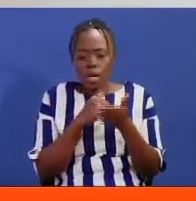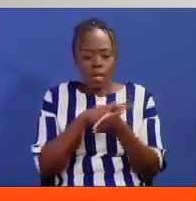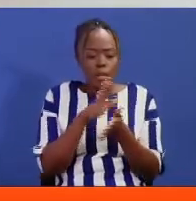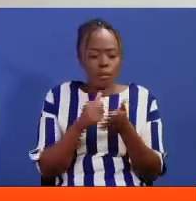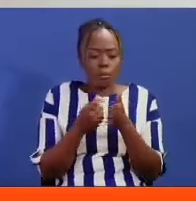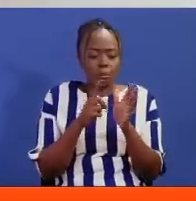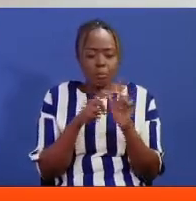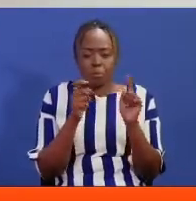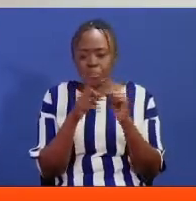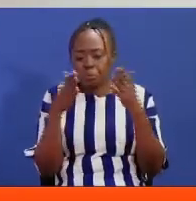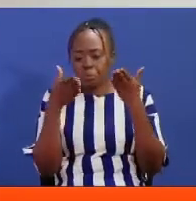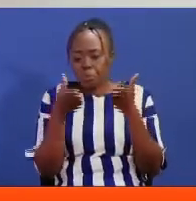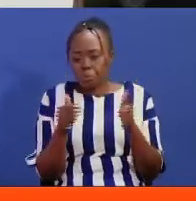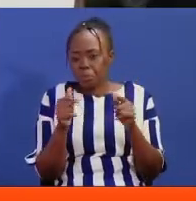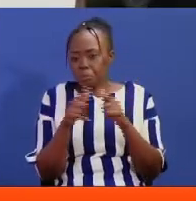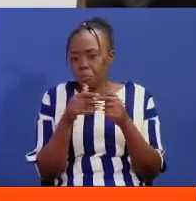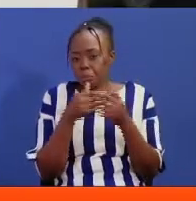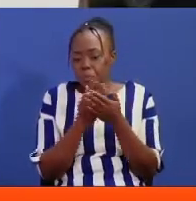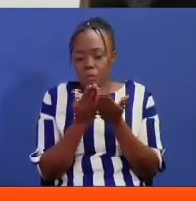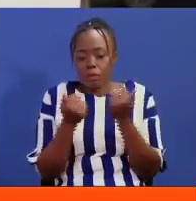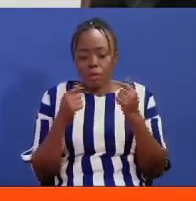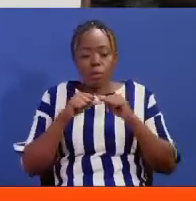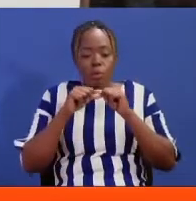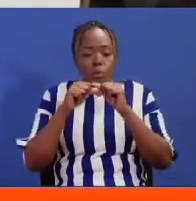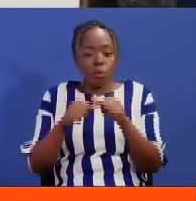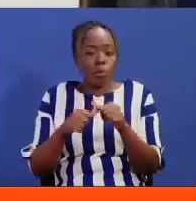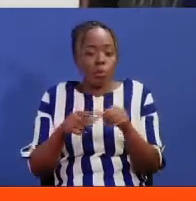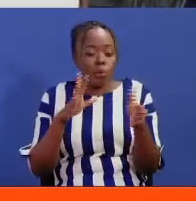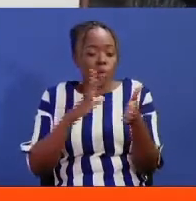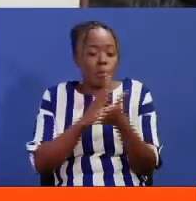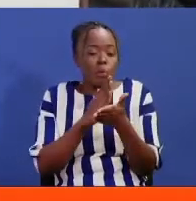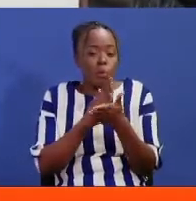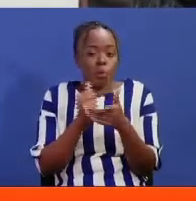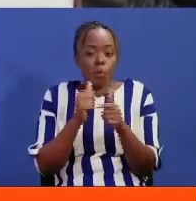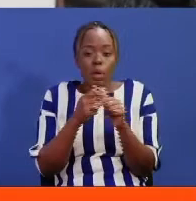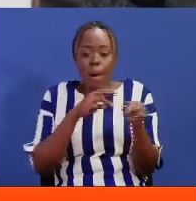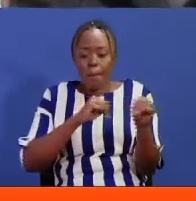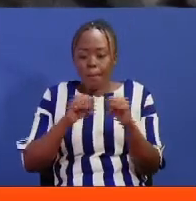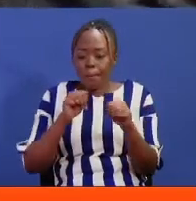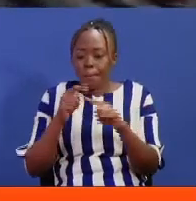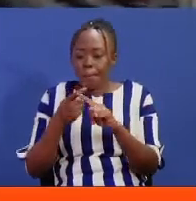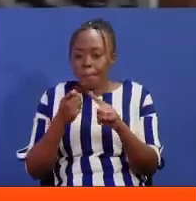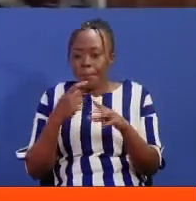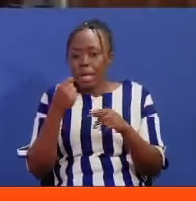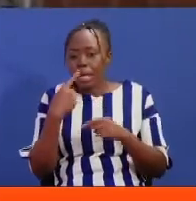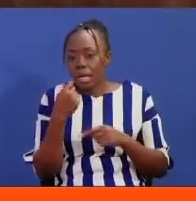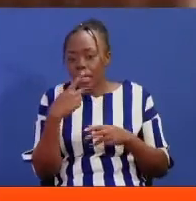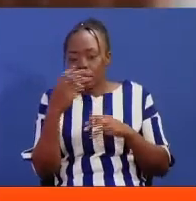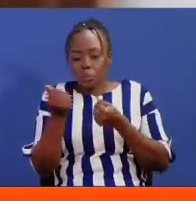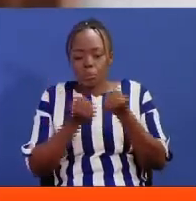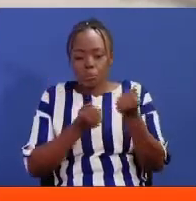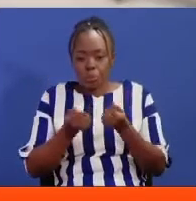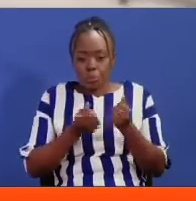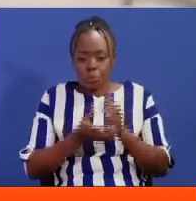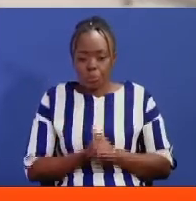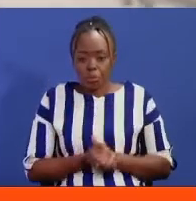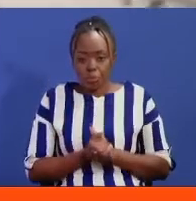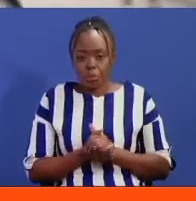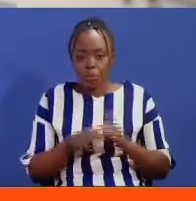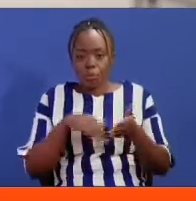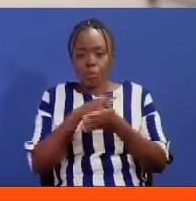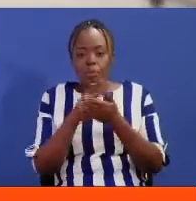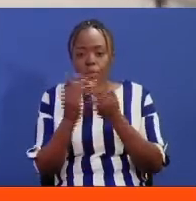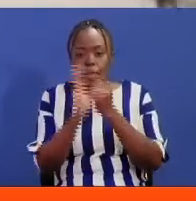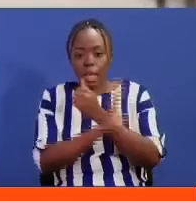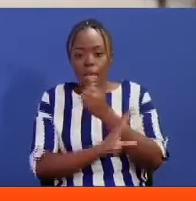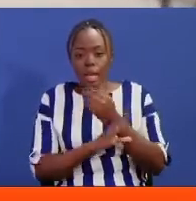vaccines available as the virus continues mutating amid a slow vaccination drive. Third world countries have